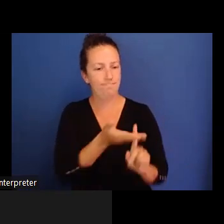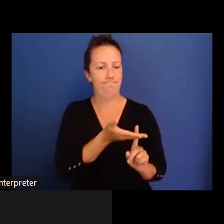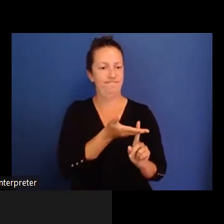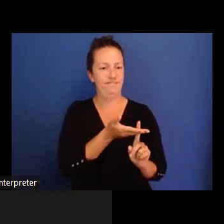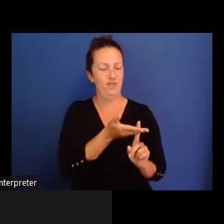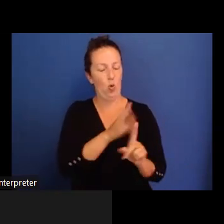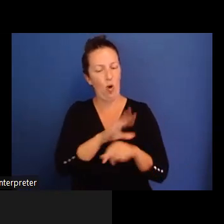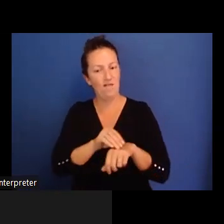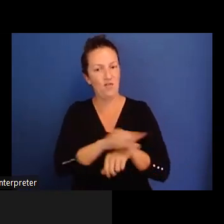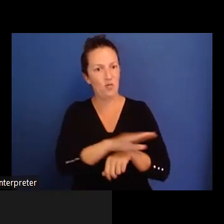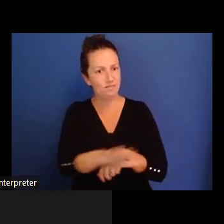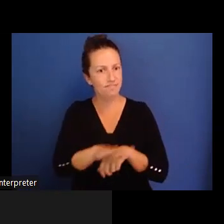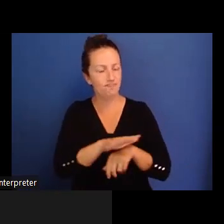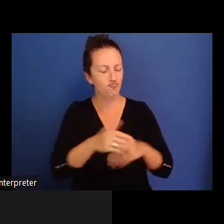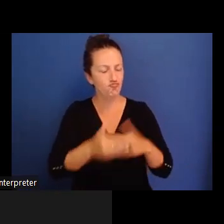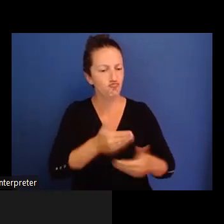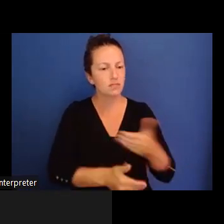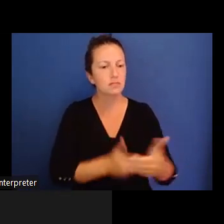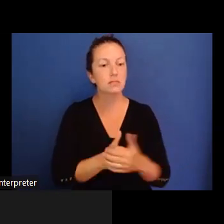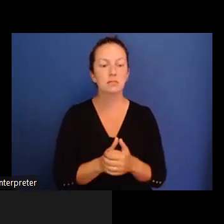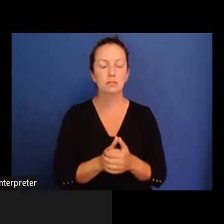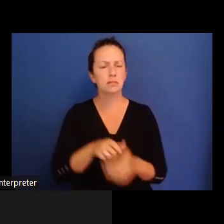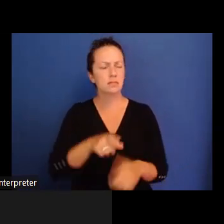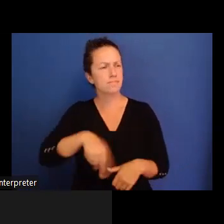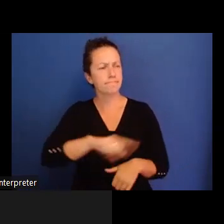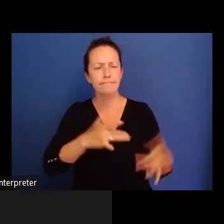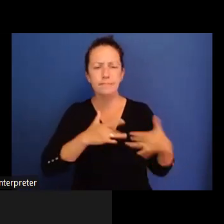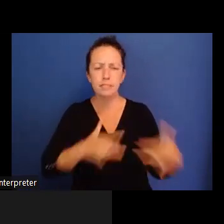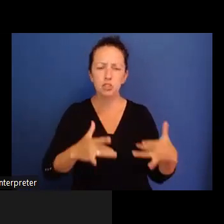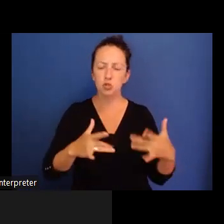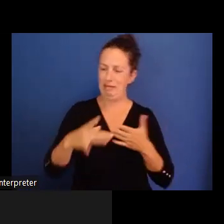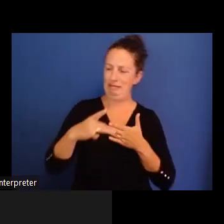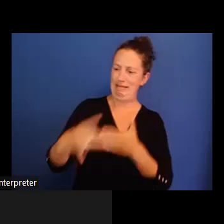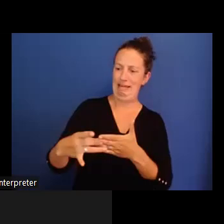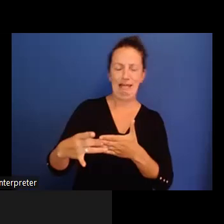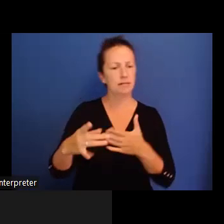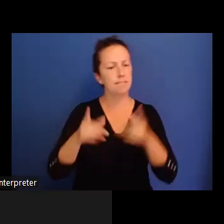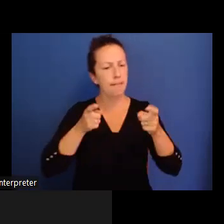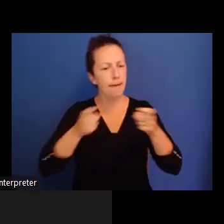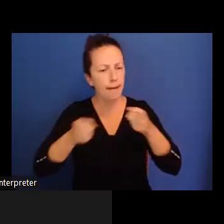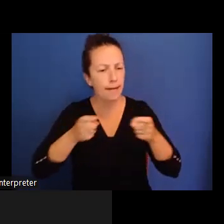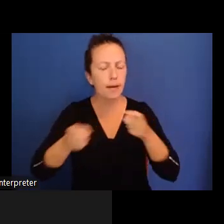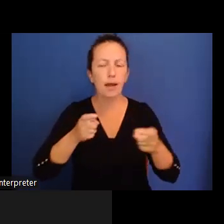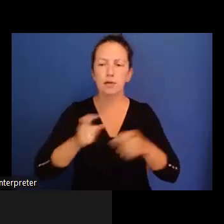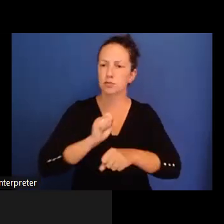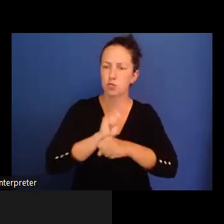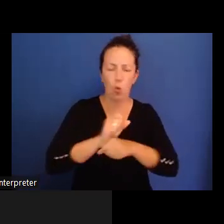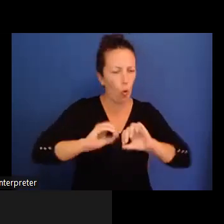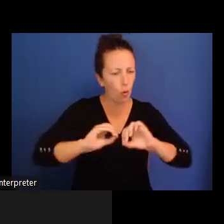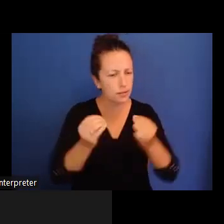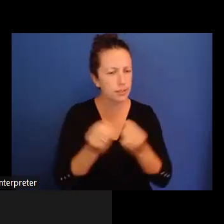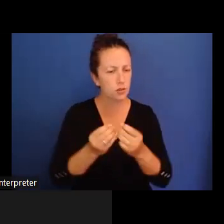are performing more leading or managing for organization goals or for economic